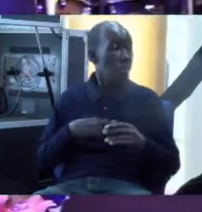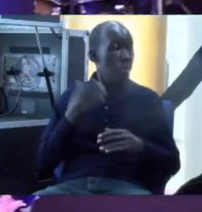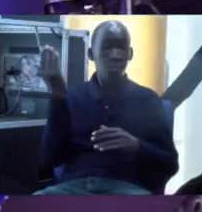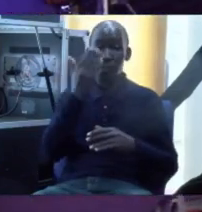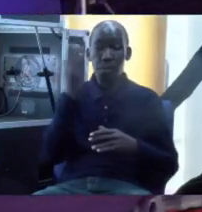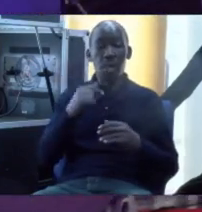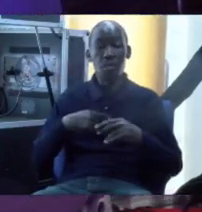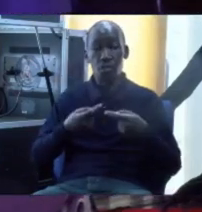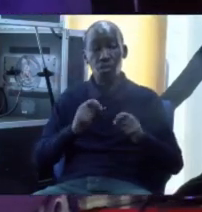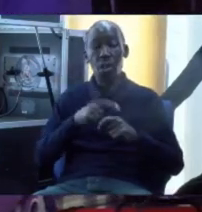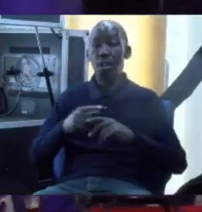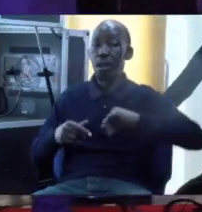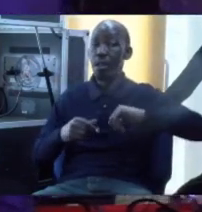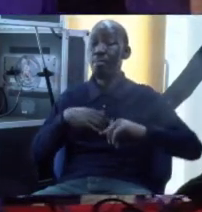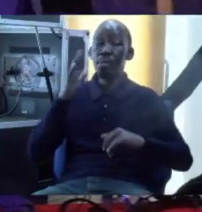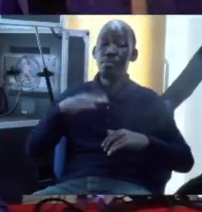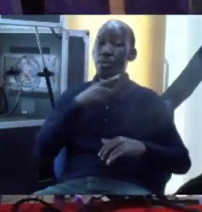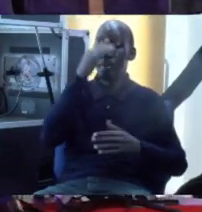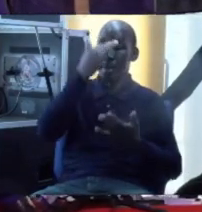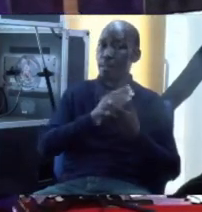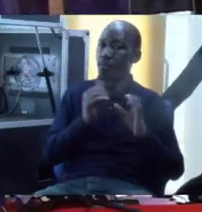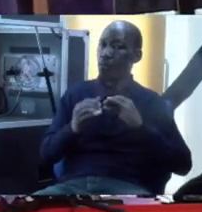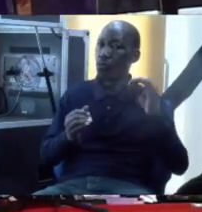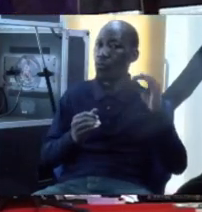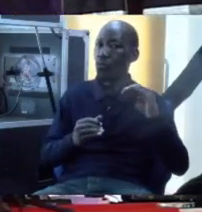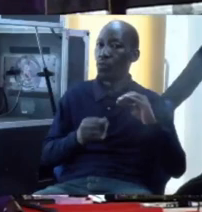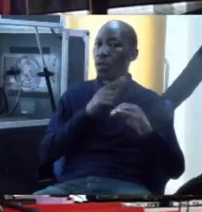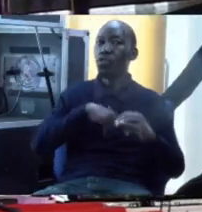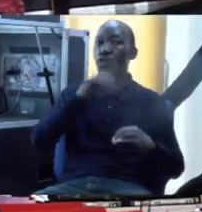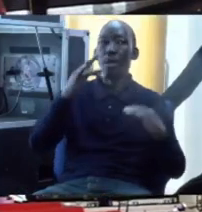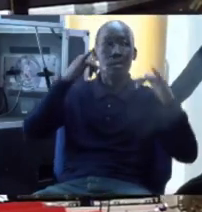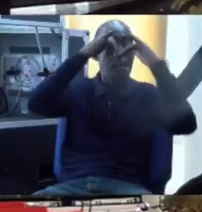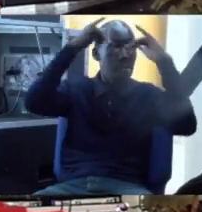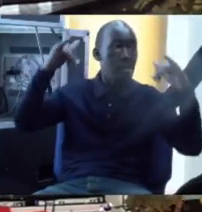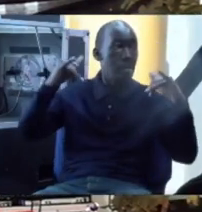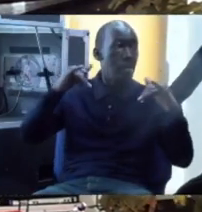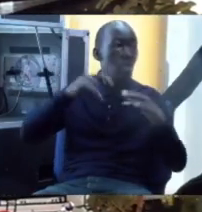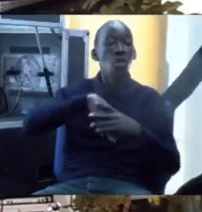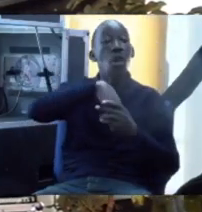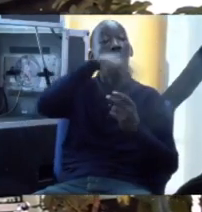I pray on this side? Ebu tujaribu pande huu. Nitaenda kuhubiria watu wa hema huko nje. Nije uko?